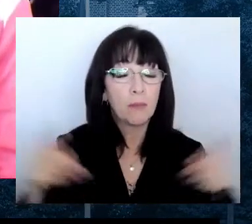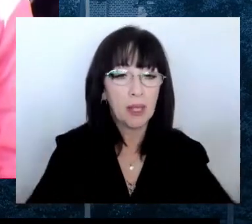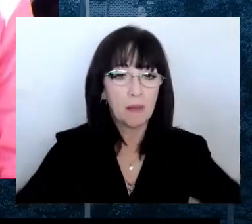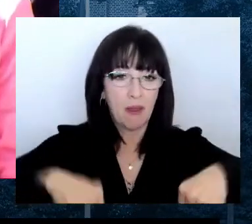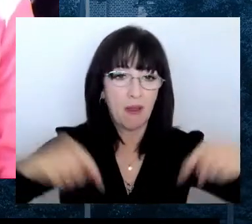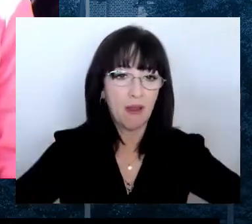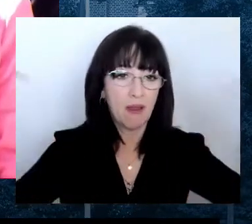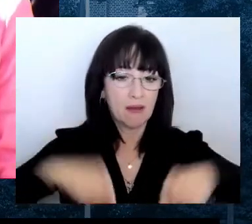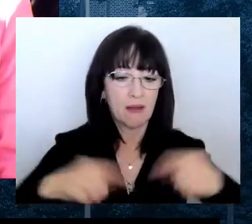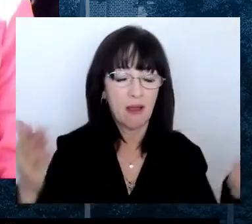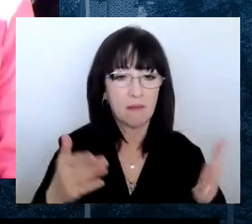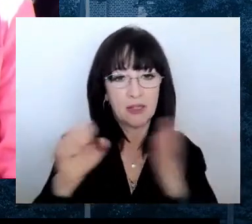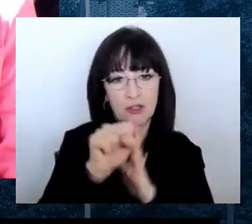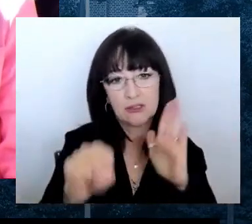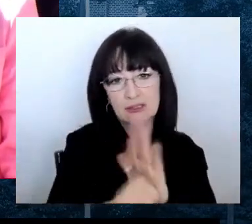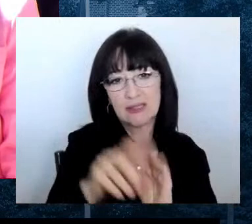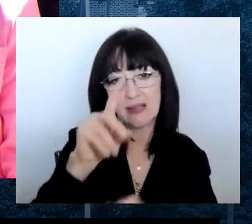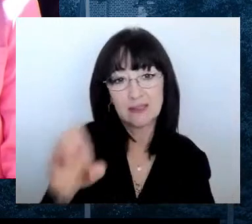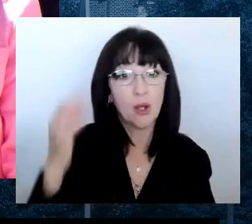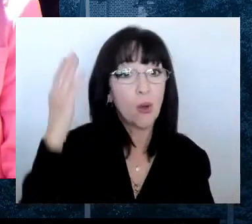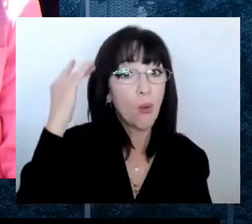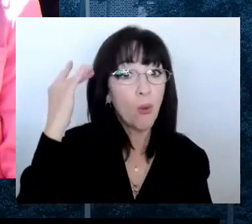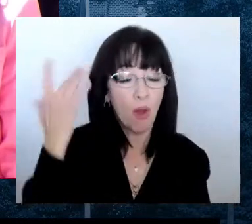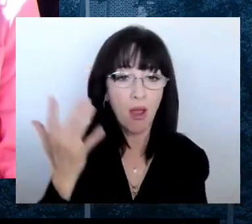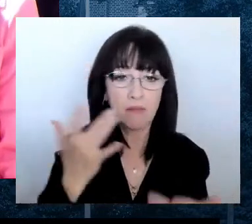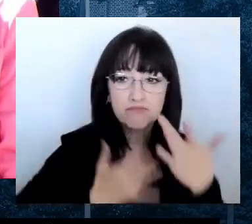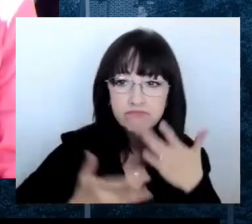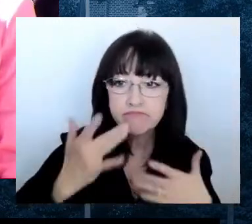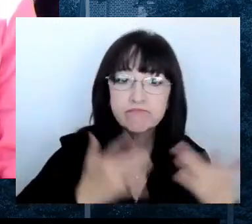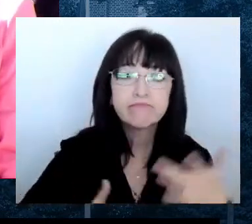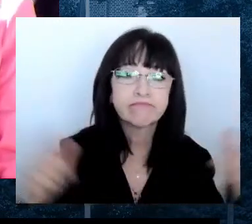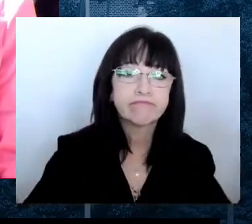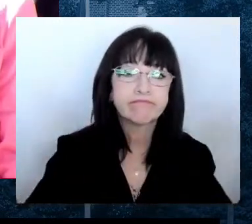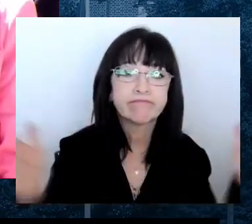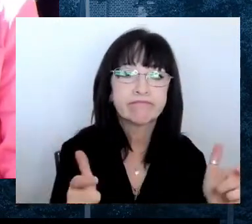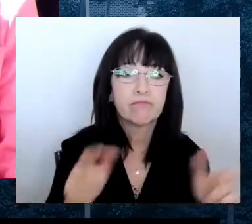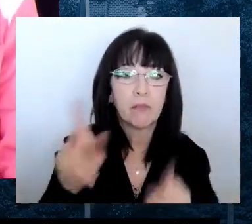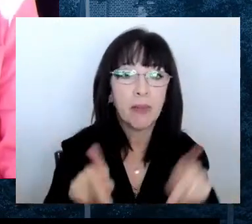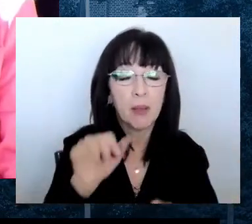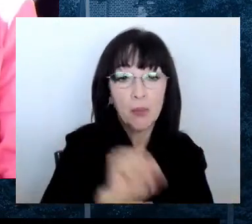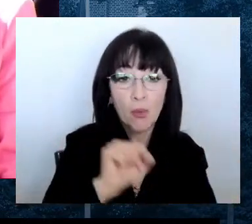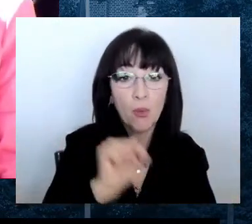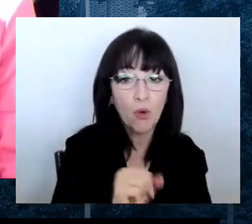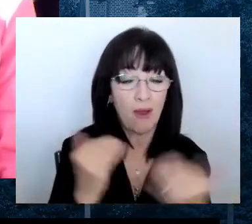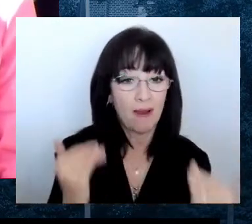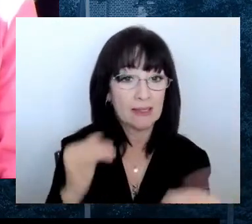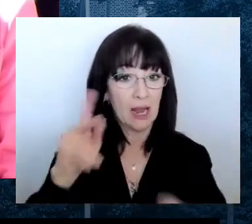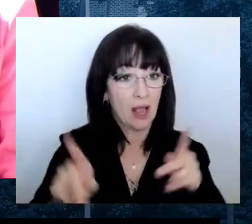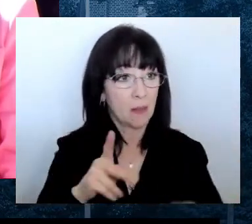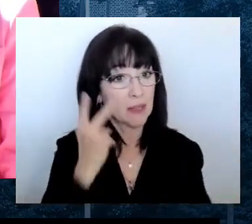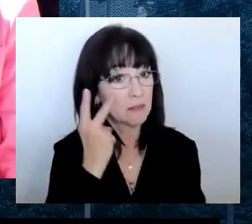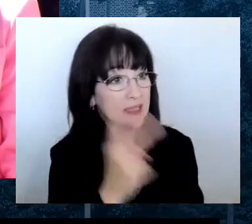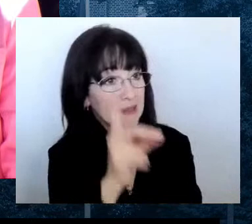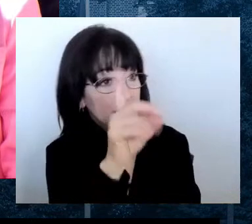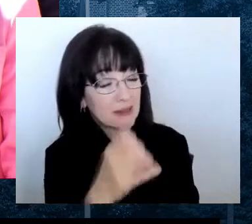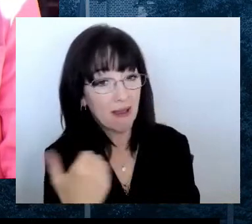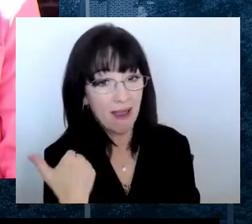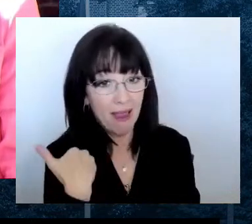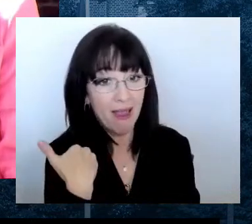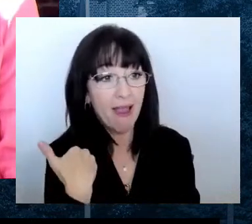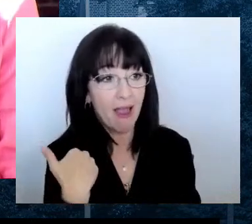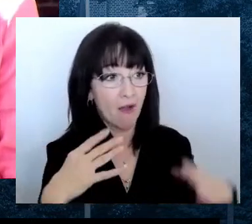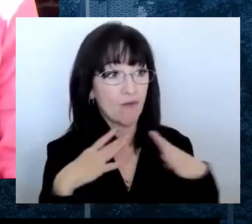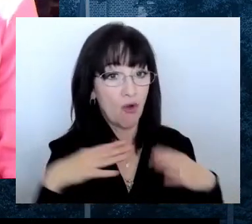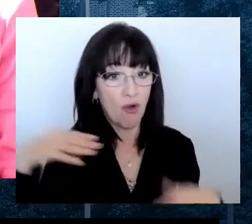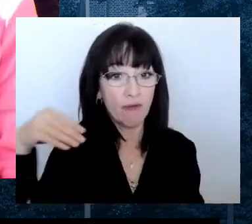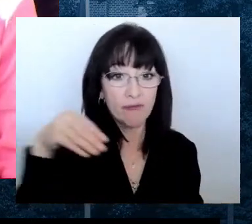healthcare workforce is a constant concern for hospitals. This is a strong next step to improving the health of Delaware families, making health